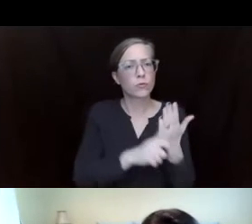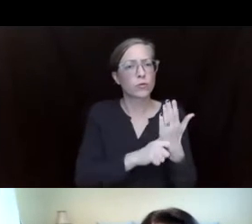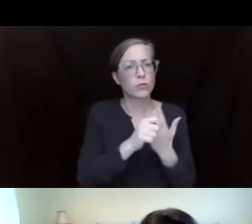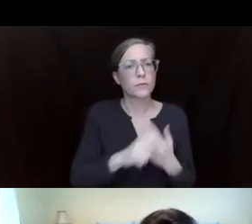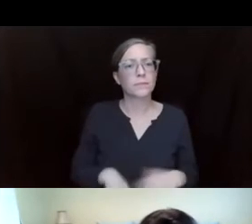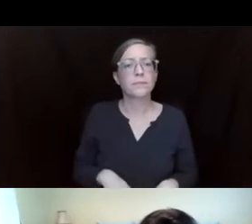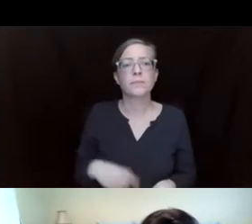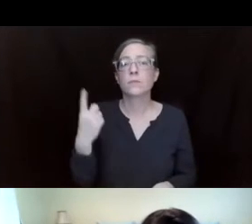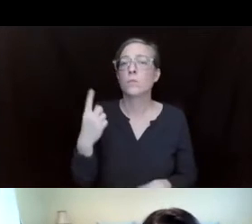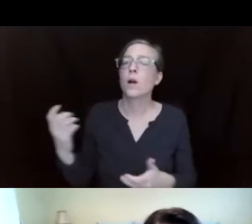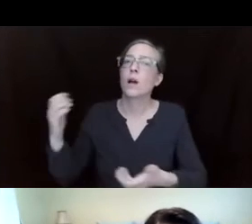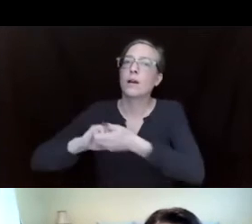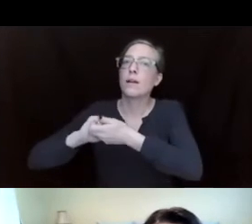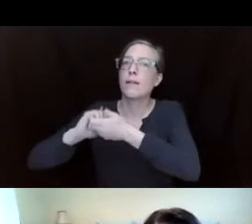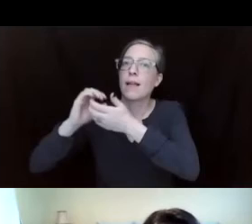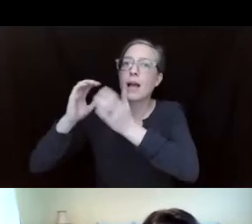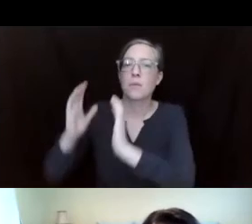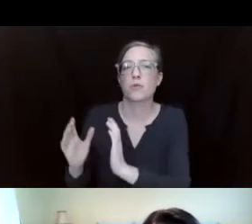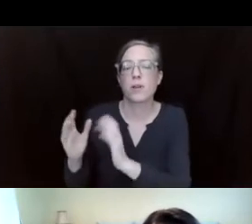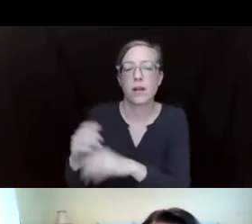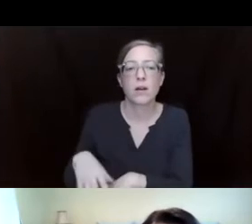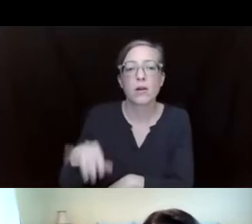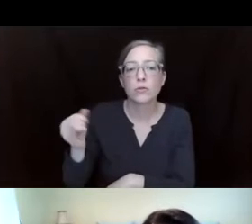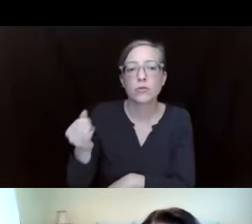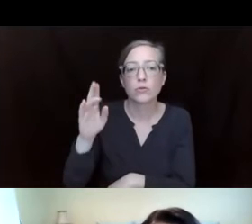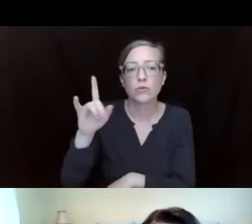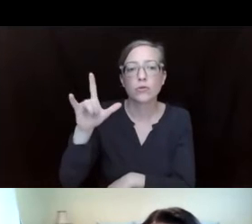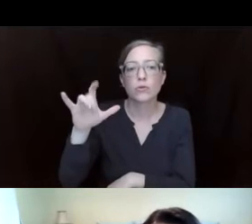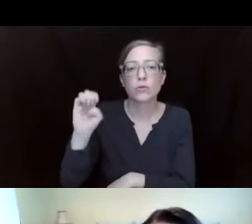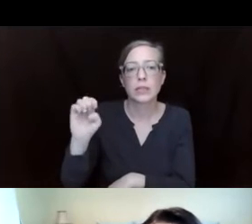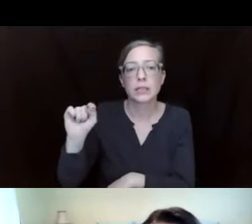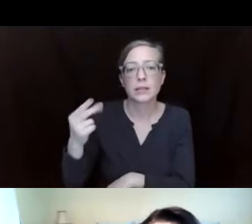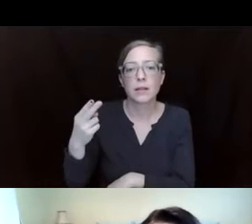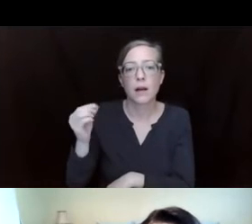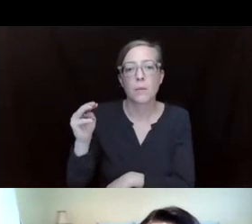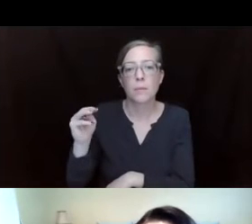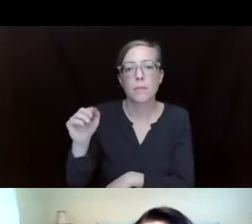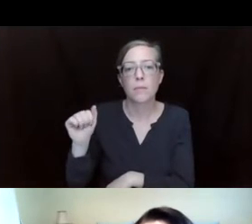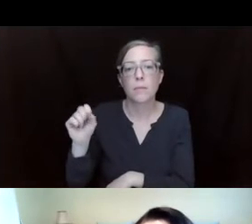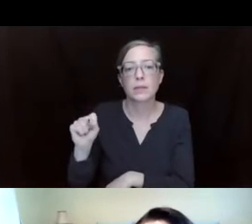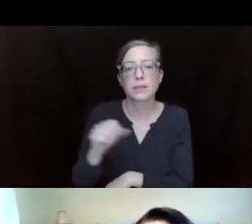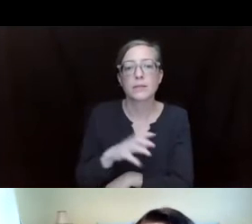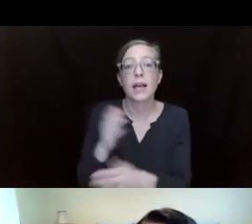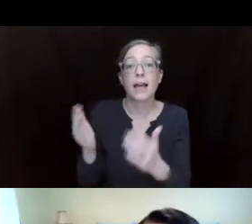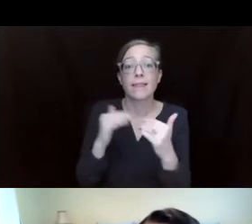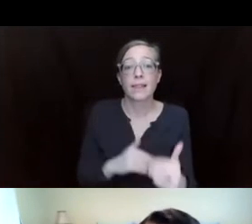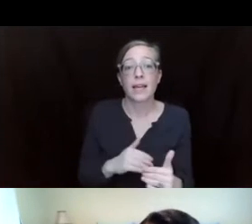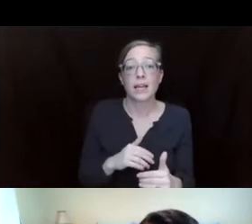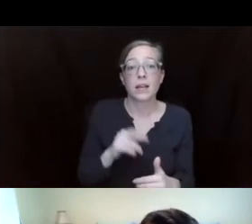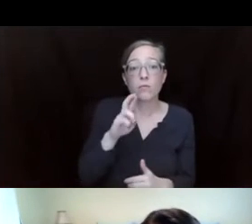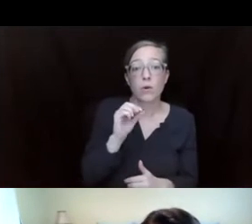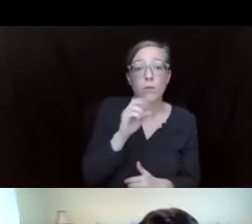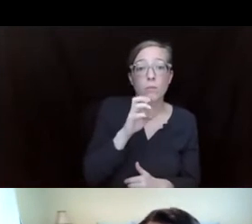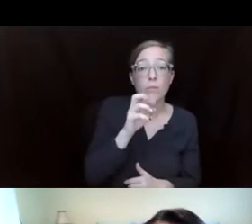Julie Thomas from RIT, and we have Roberto Braulio and Victor and Braulio, and those are collaborators